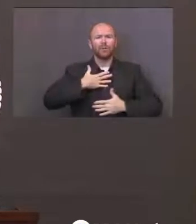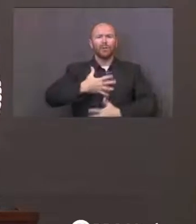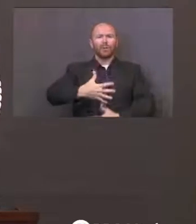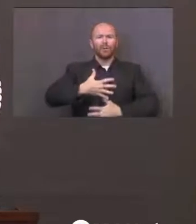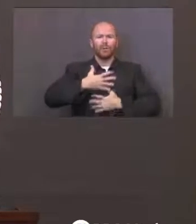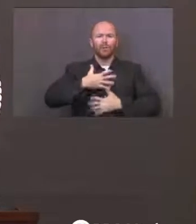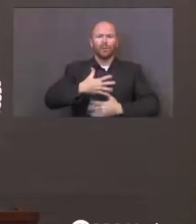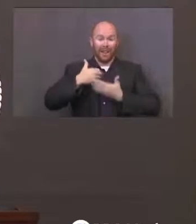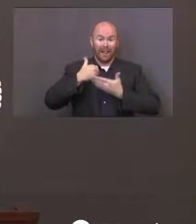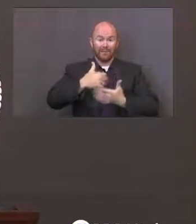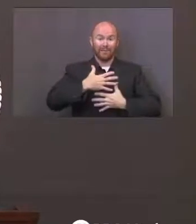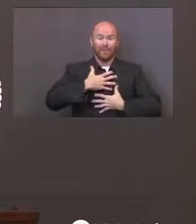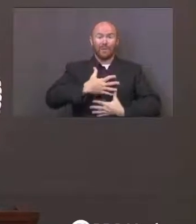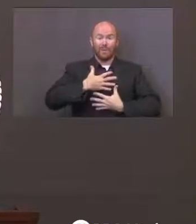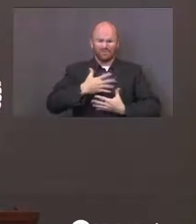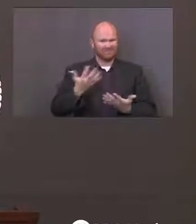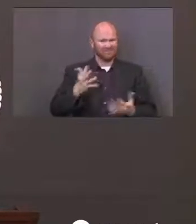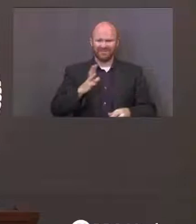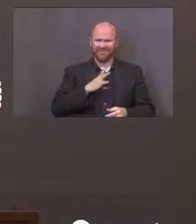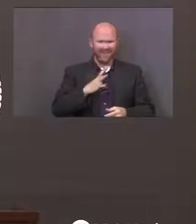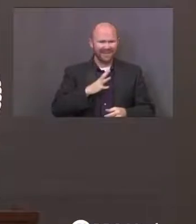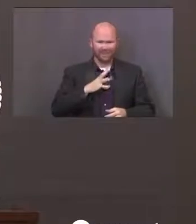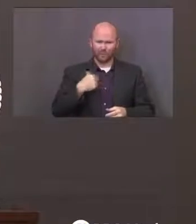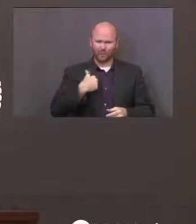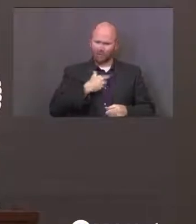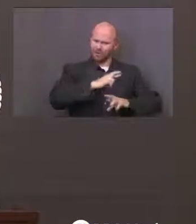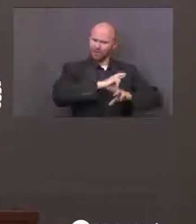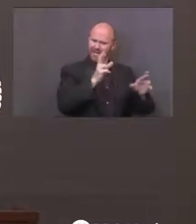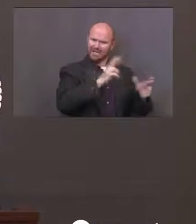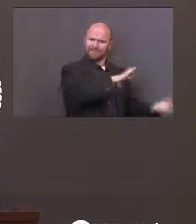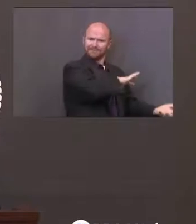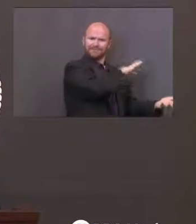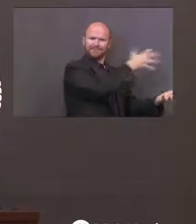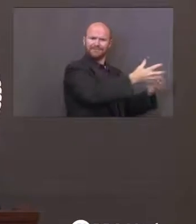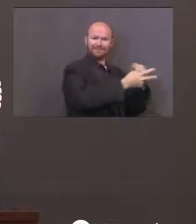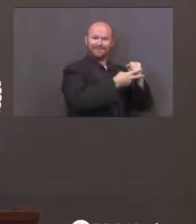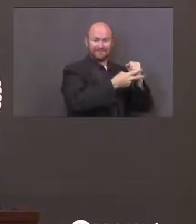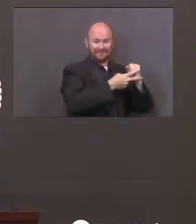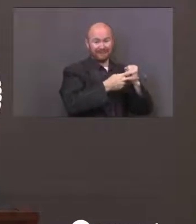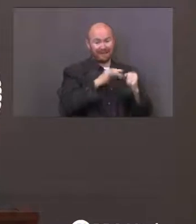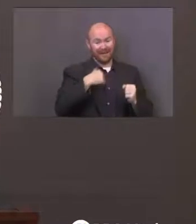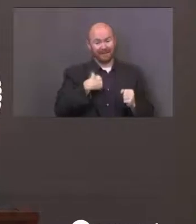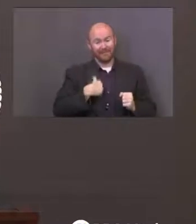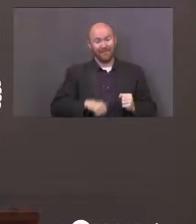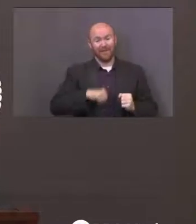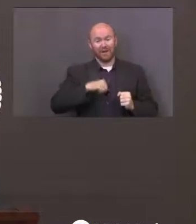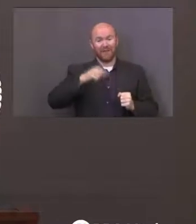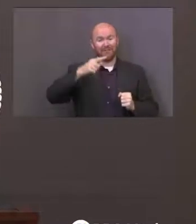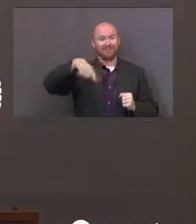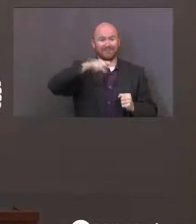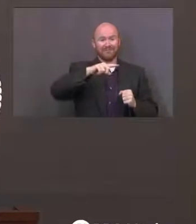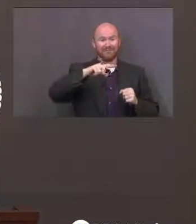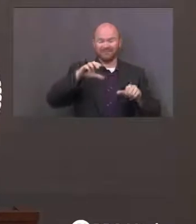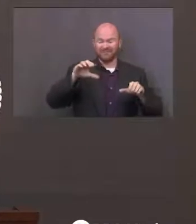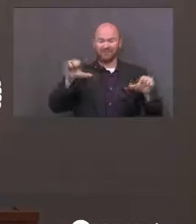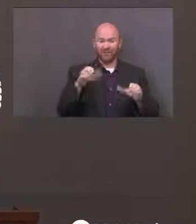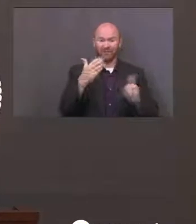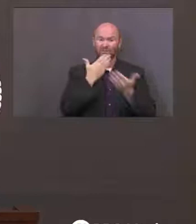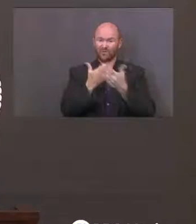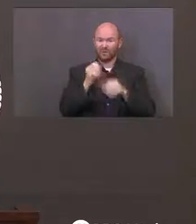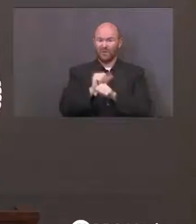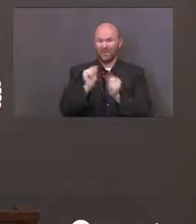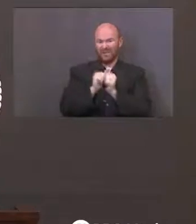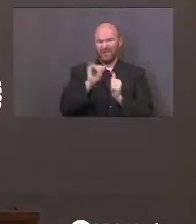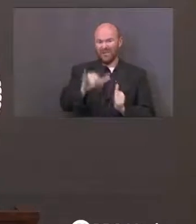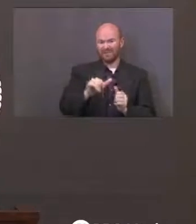So by the measures that we have in place, we've done very good in acquiring the equipment necessary for our